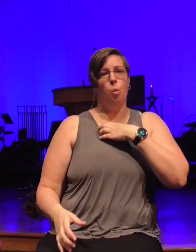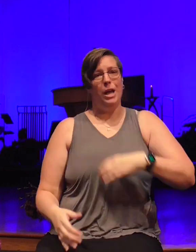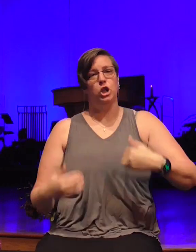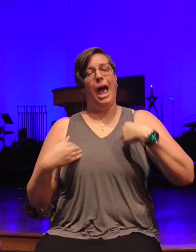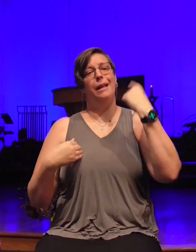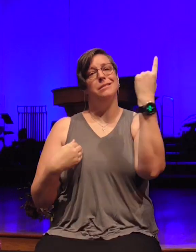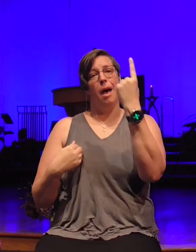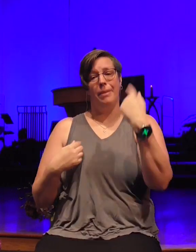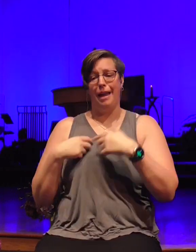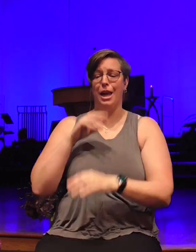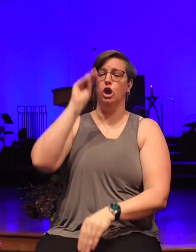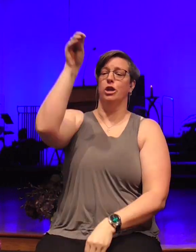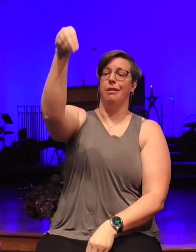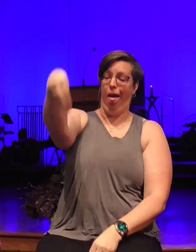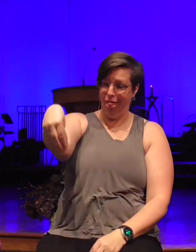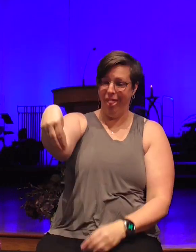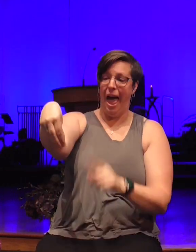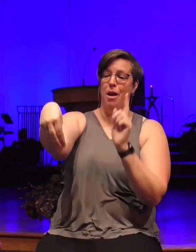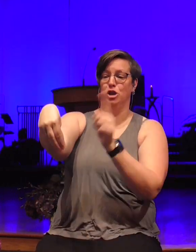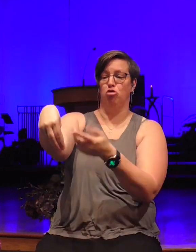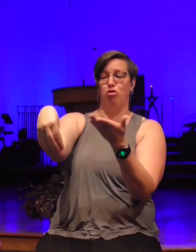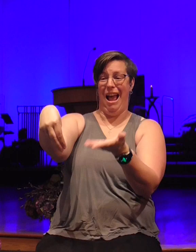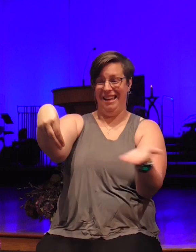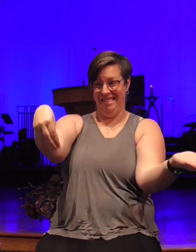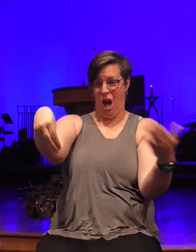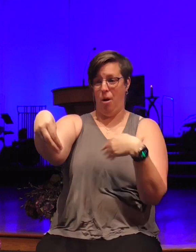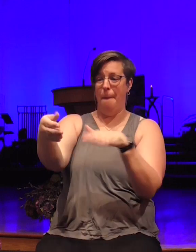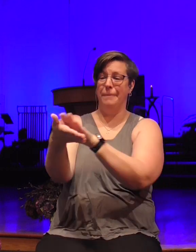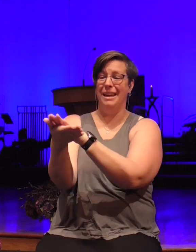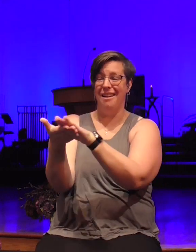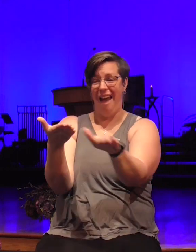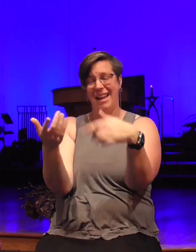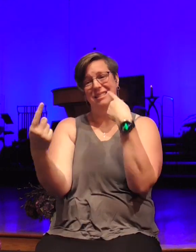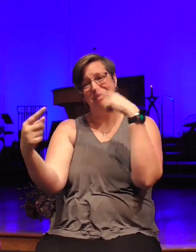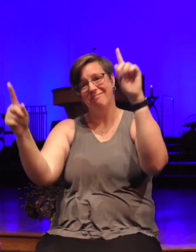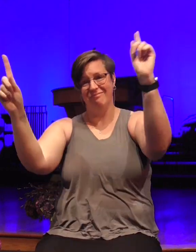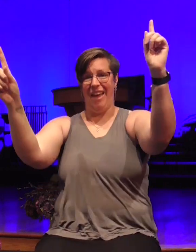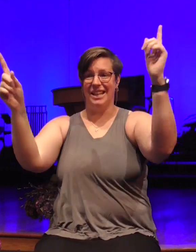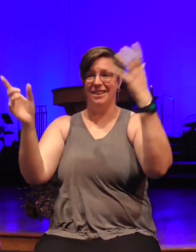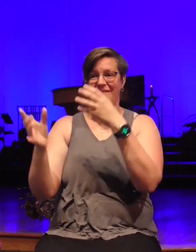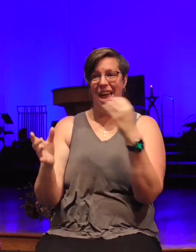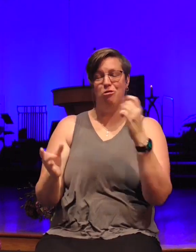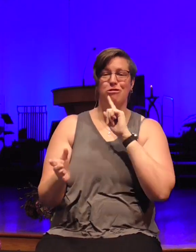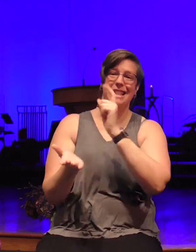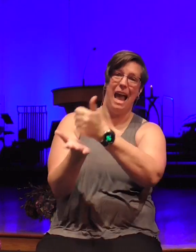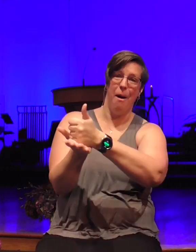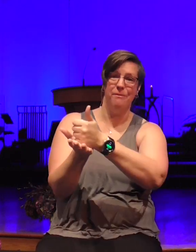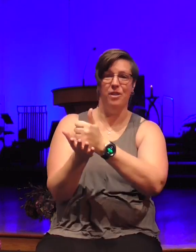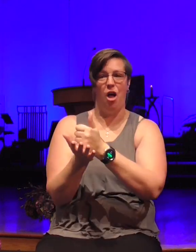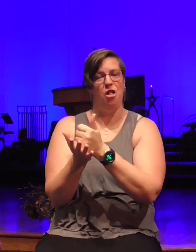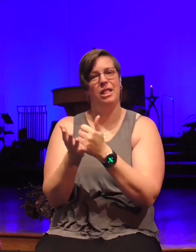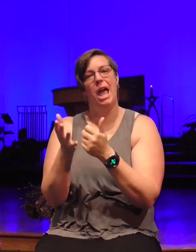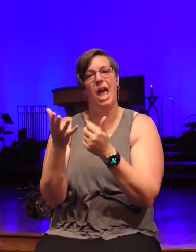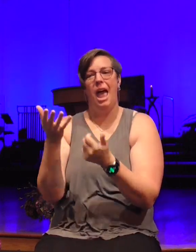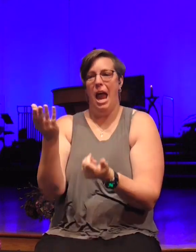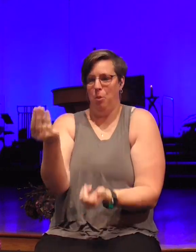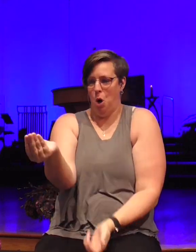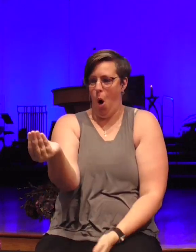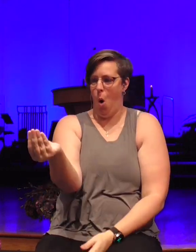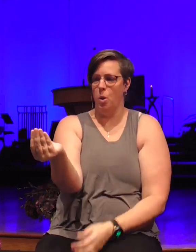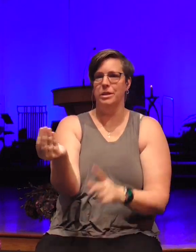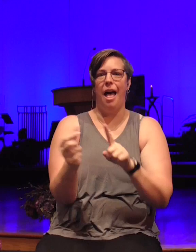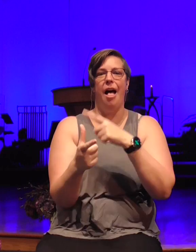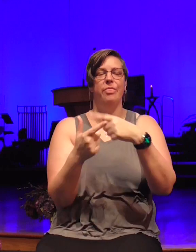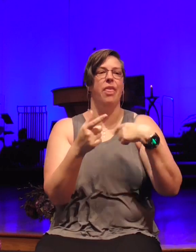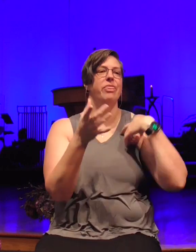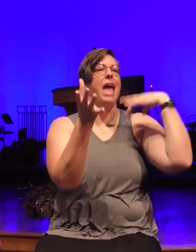just put it in and it would just be really nice and efficient and it would be really helpful and it'd hold it. And then they talked